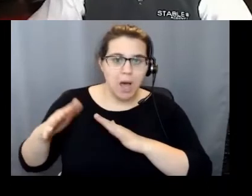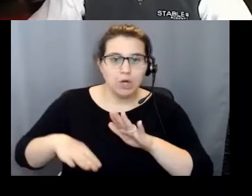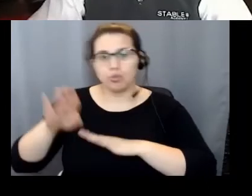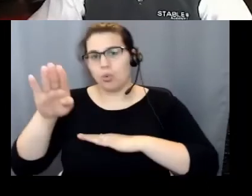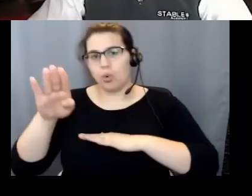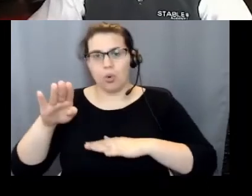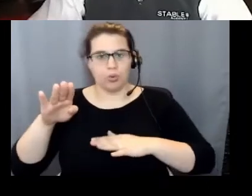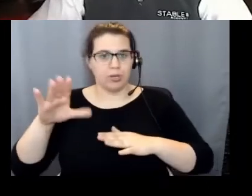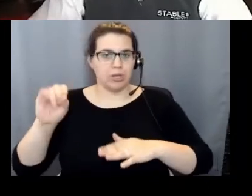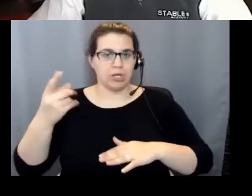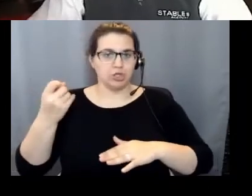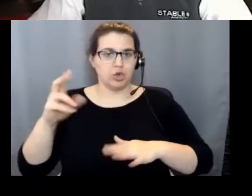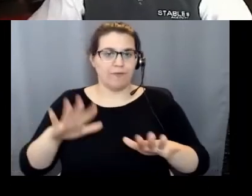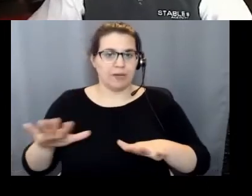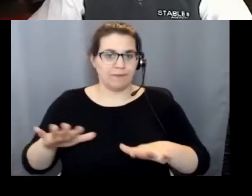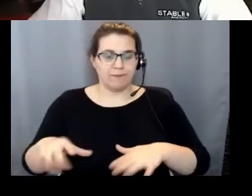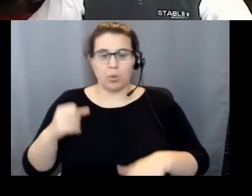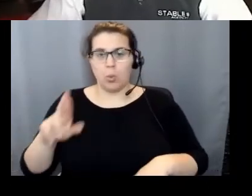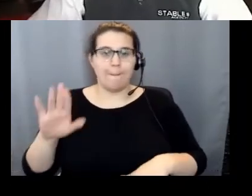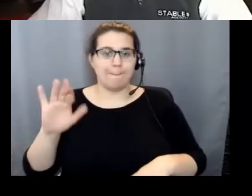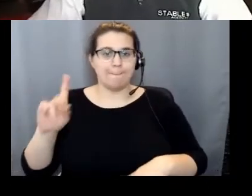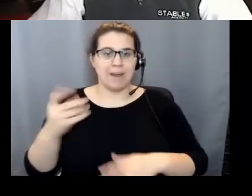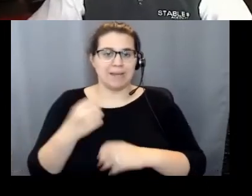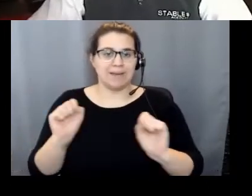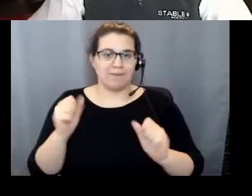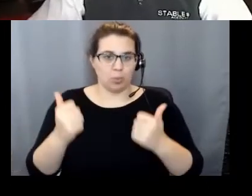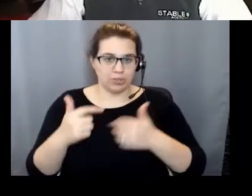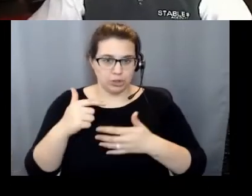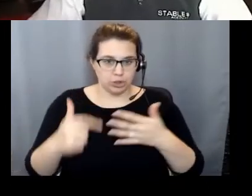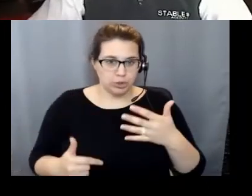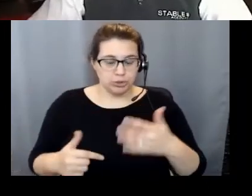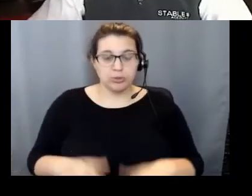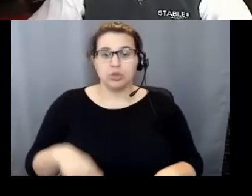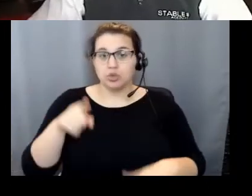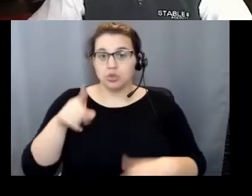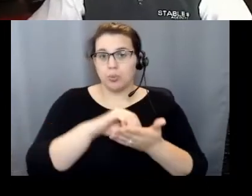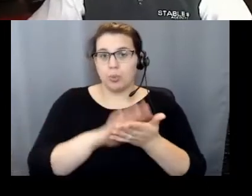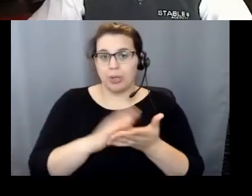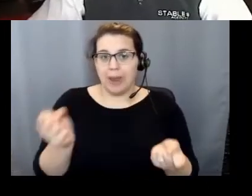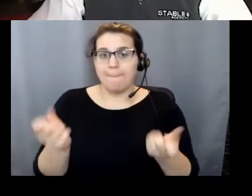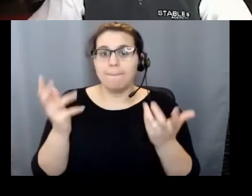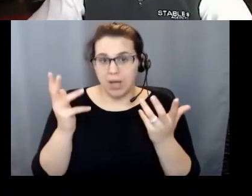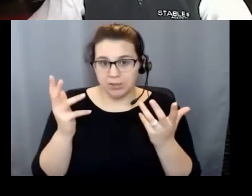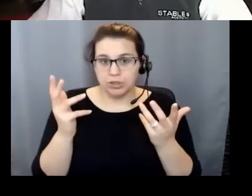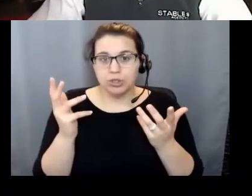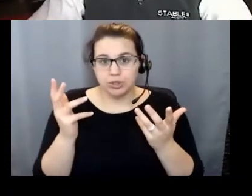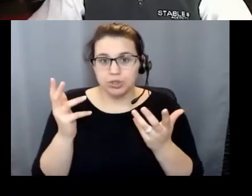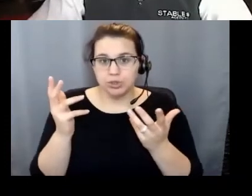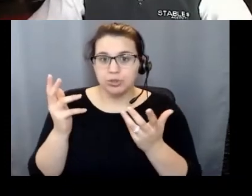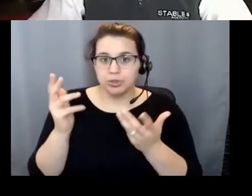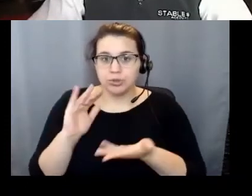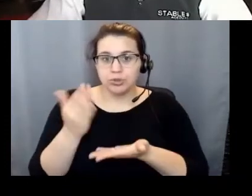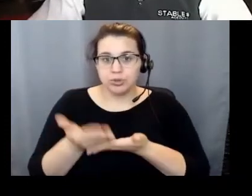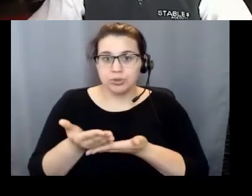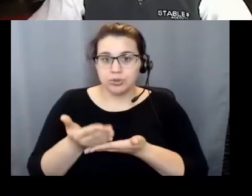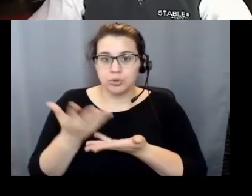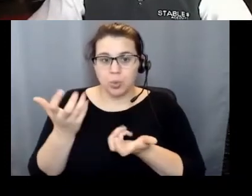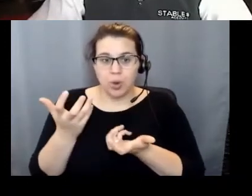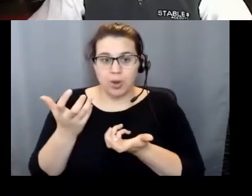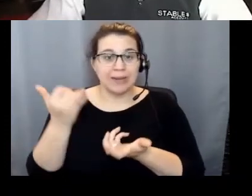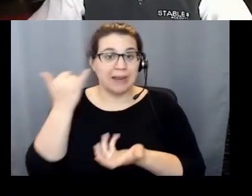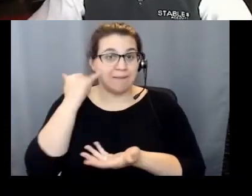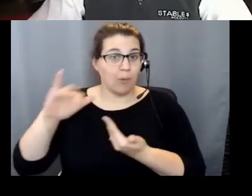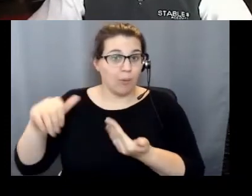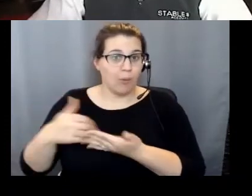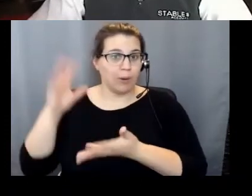bank safe. You just simply put in the box the dollar amount of the check, as long as all of these combined, if you